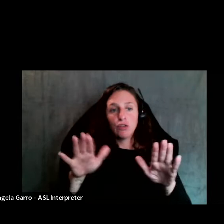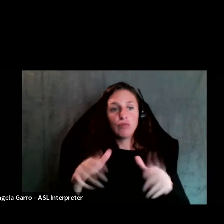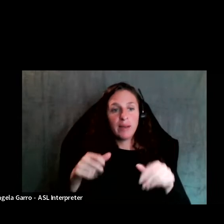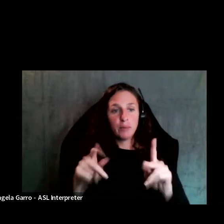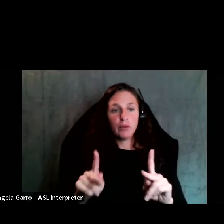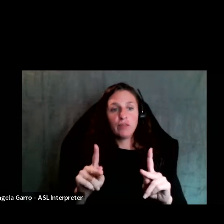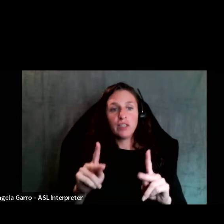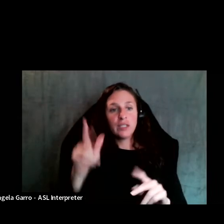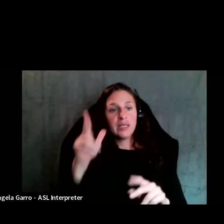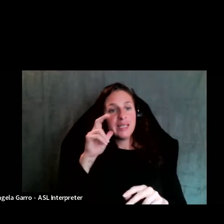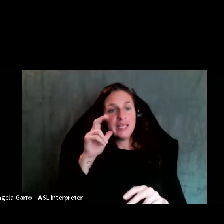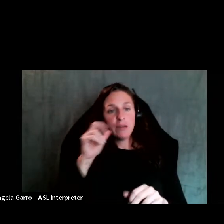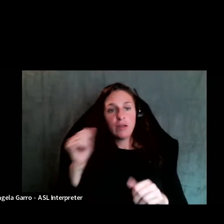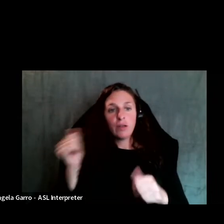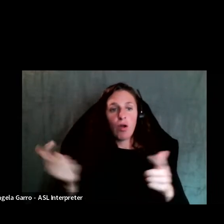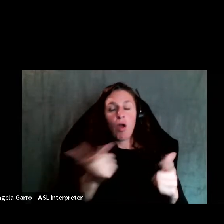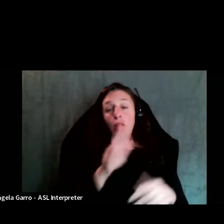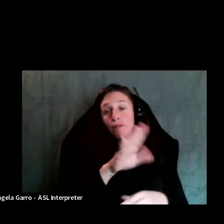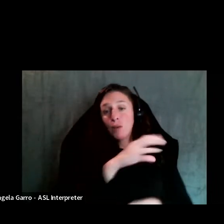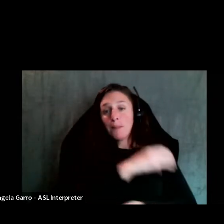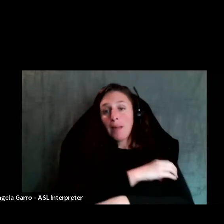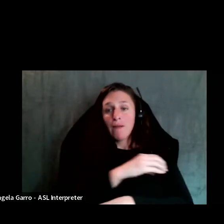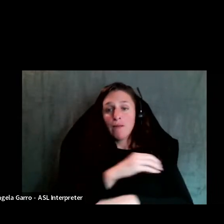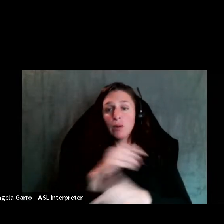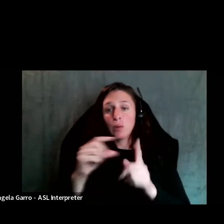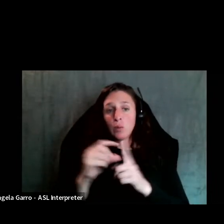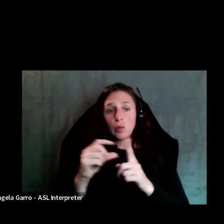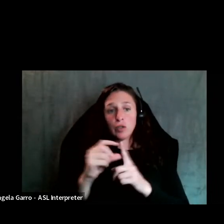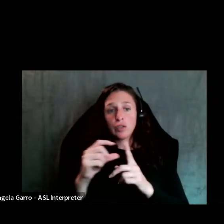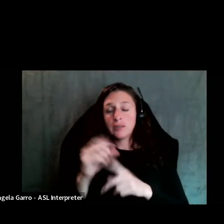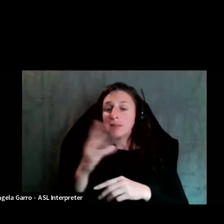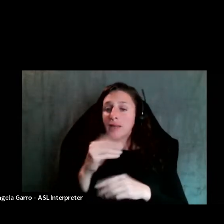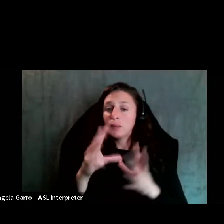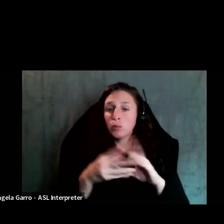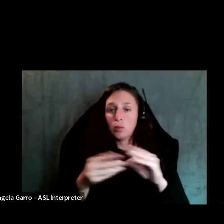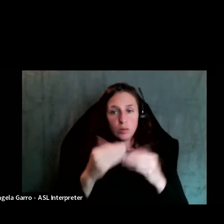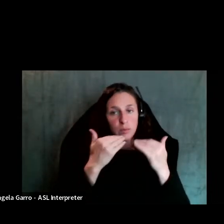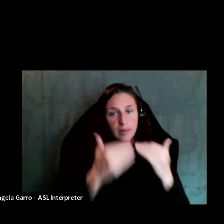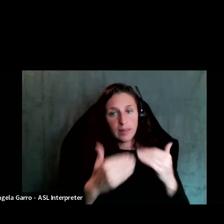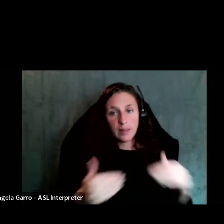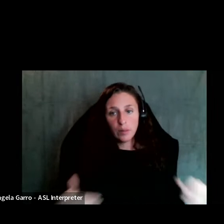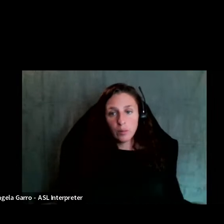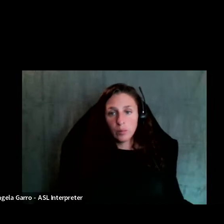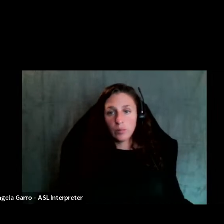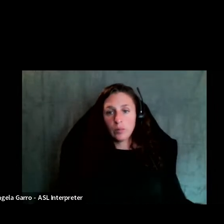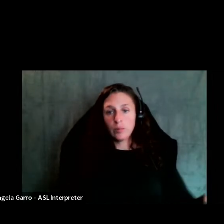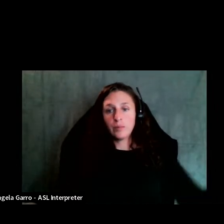and hearing all of your powerful words and stories. So thank you.